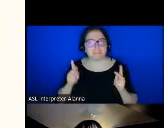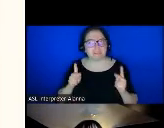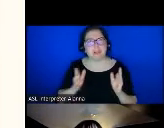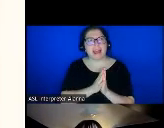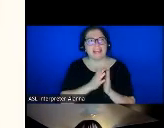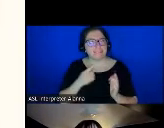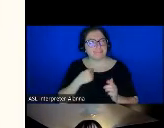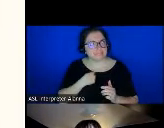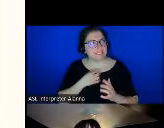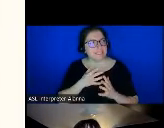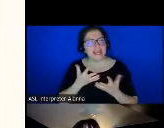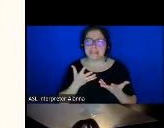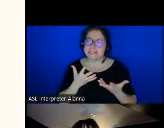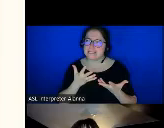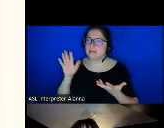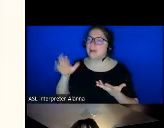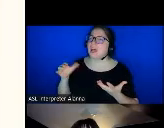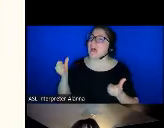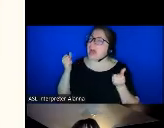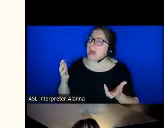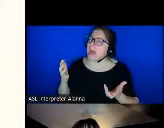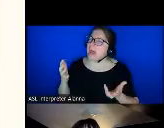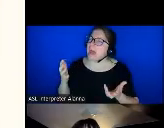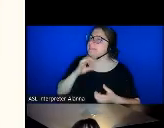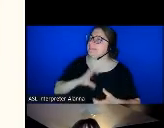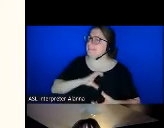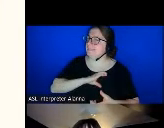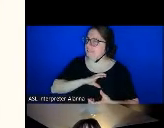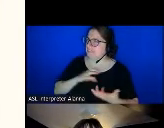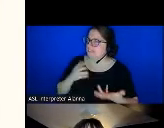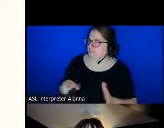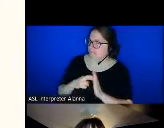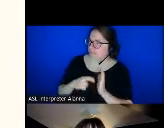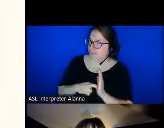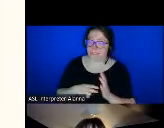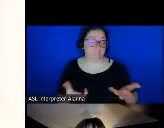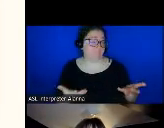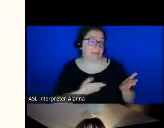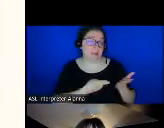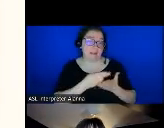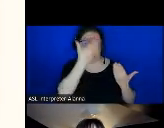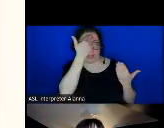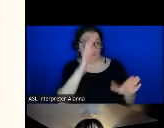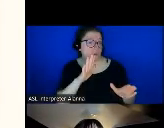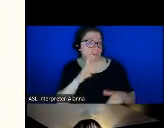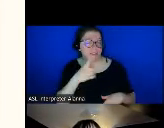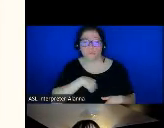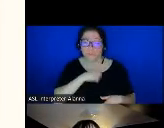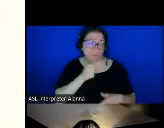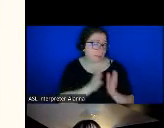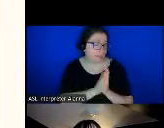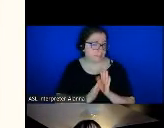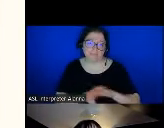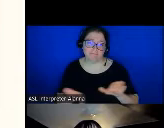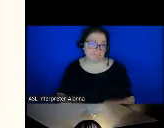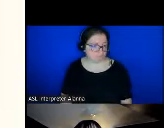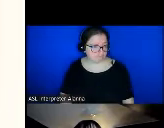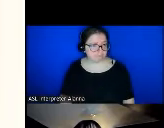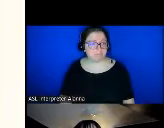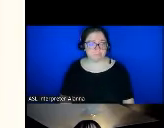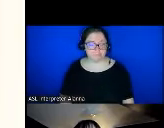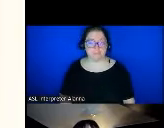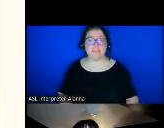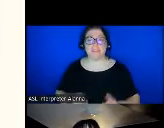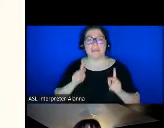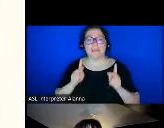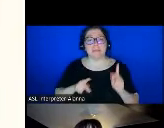about you know how many non-citizens you have registered in the city of Hyattsville and the answer is I don't know because we don't ask um individuals who